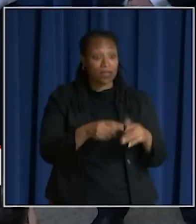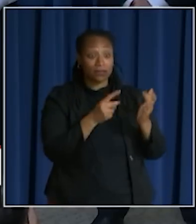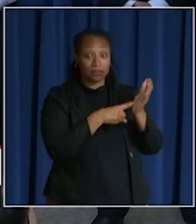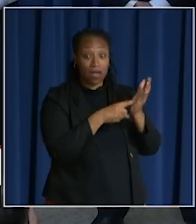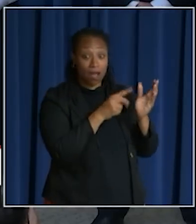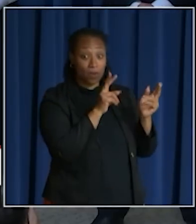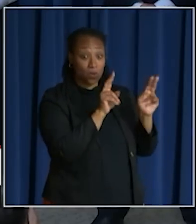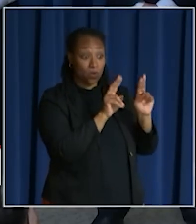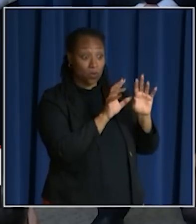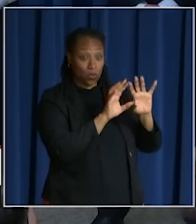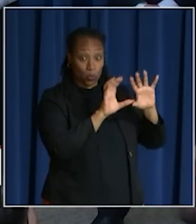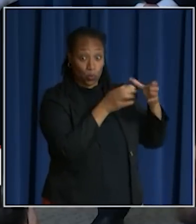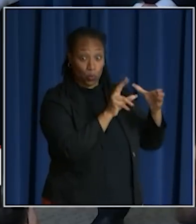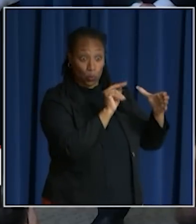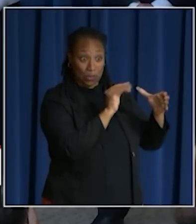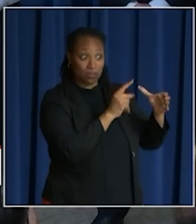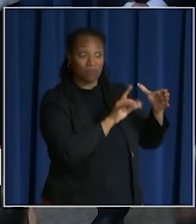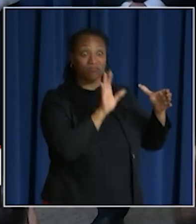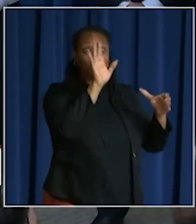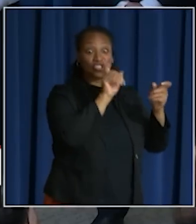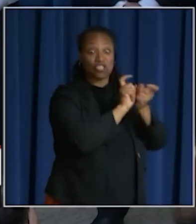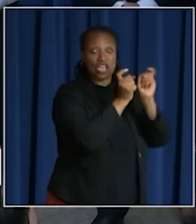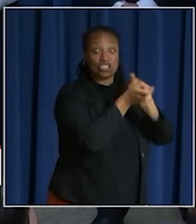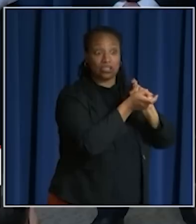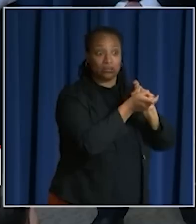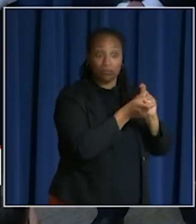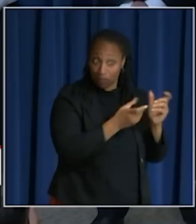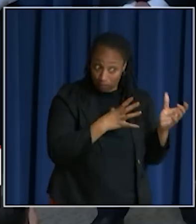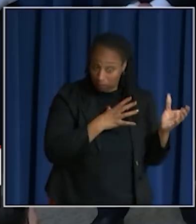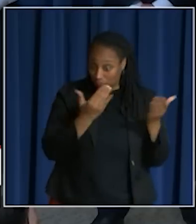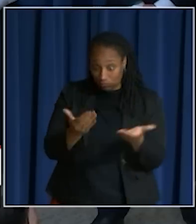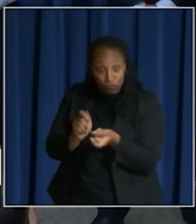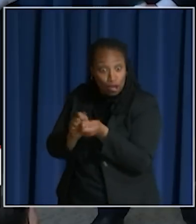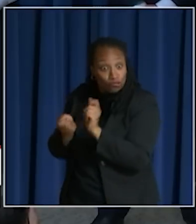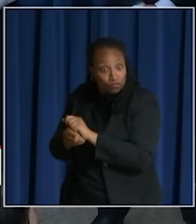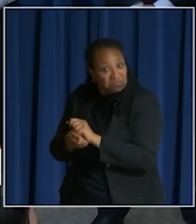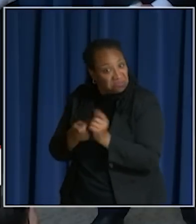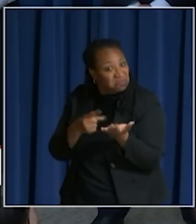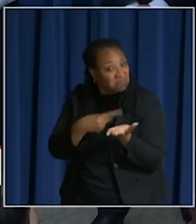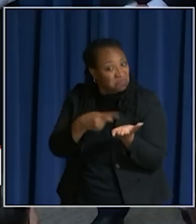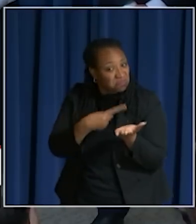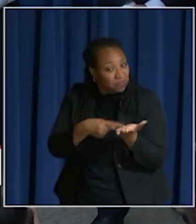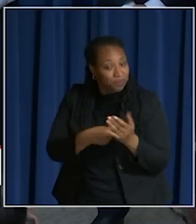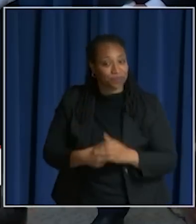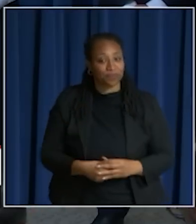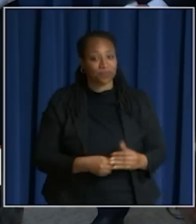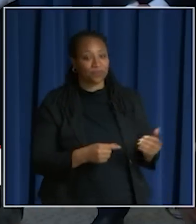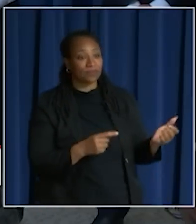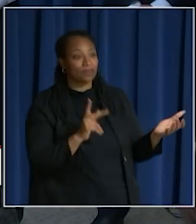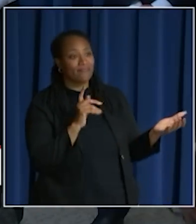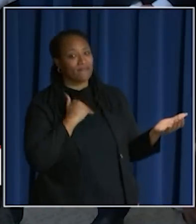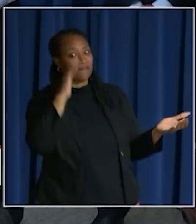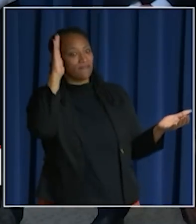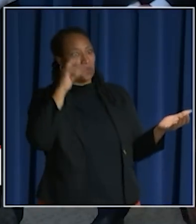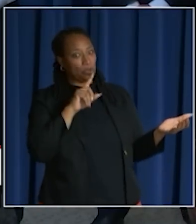that. Yeah. Peace and blessings, Madam Mayor. So, in what way, if